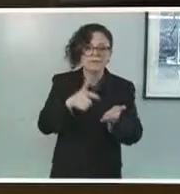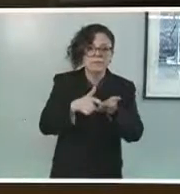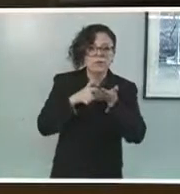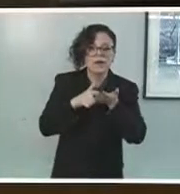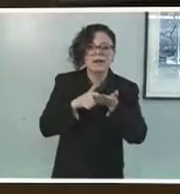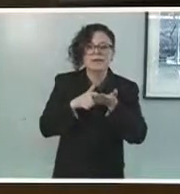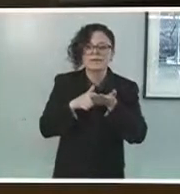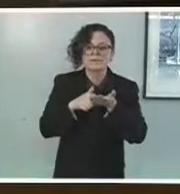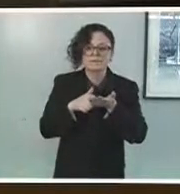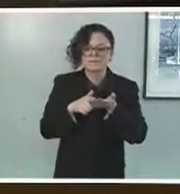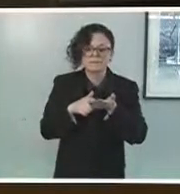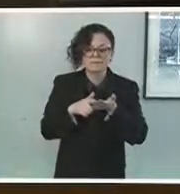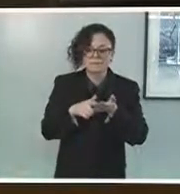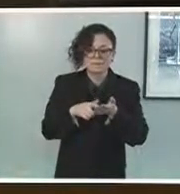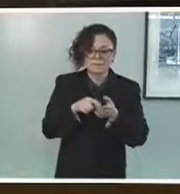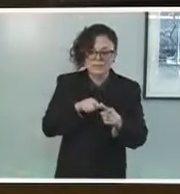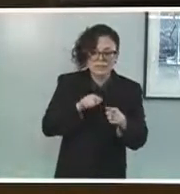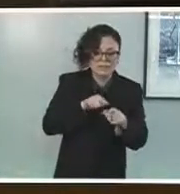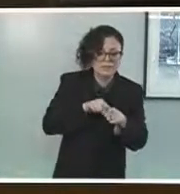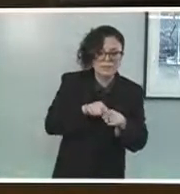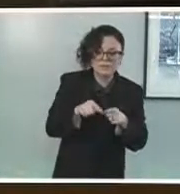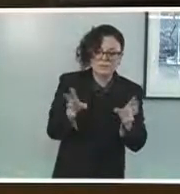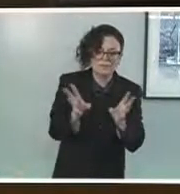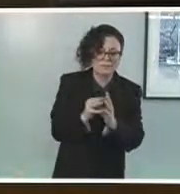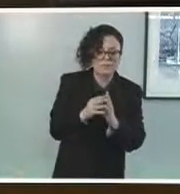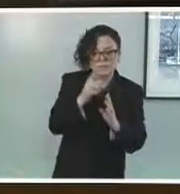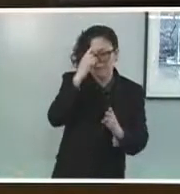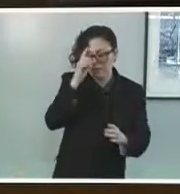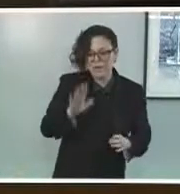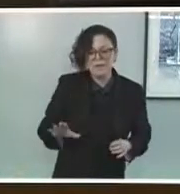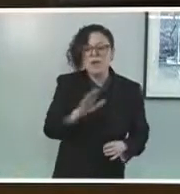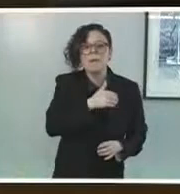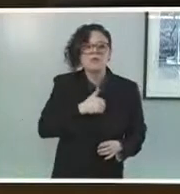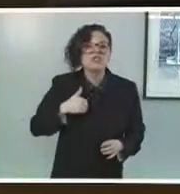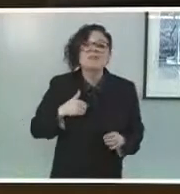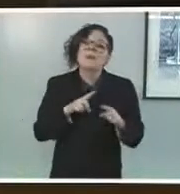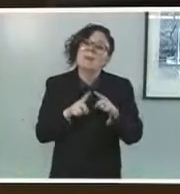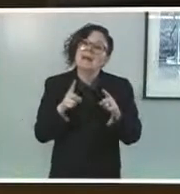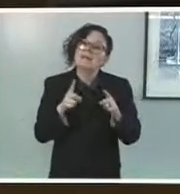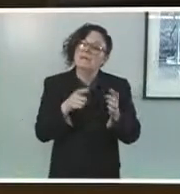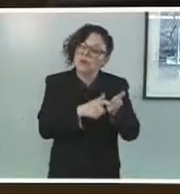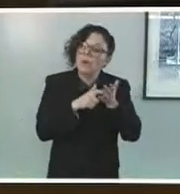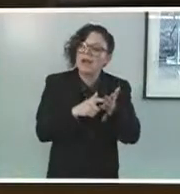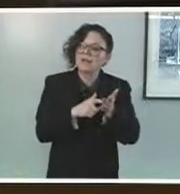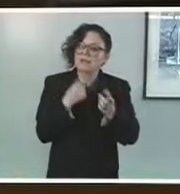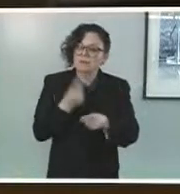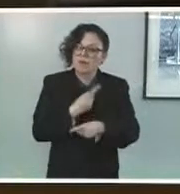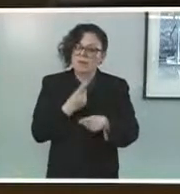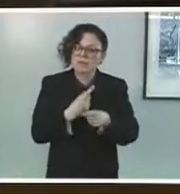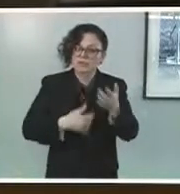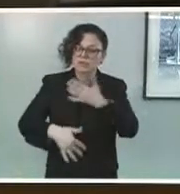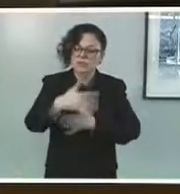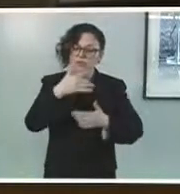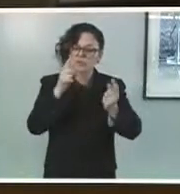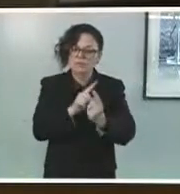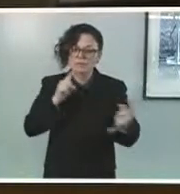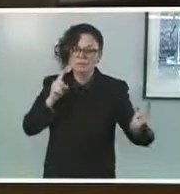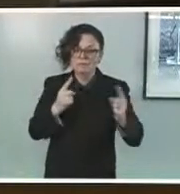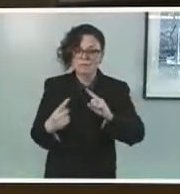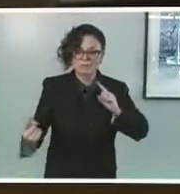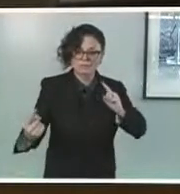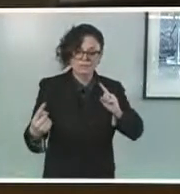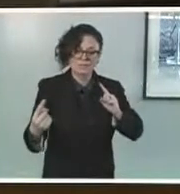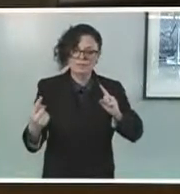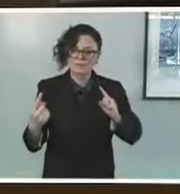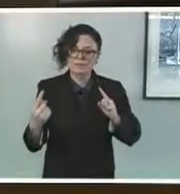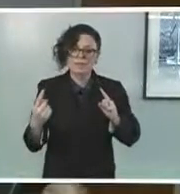their membership, but it needs to be with the proper social distancing and not in open meeting spaces